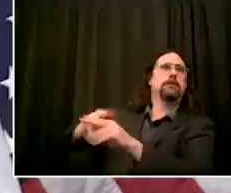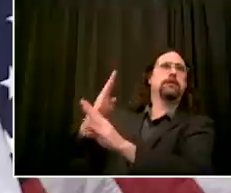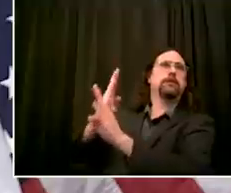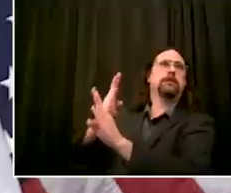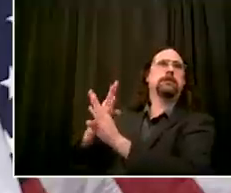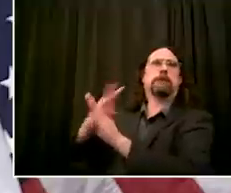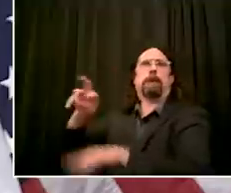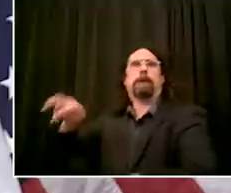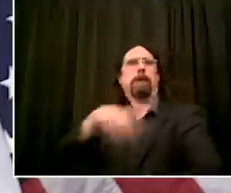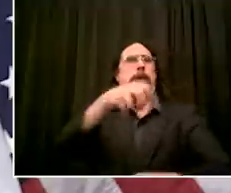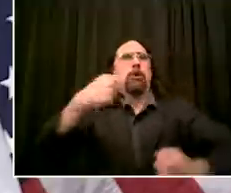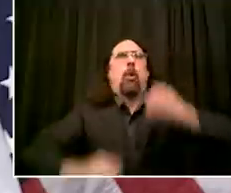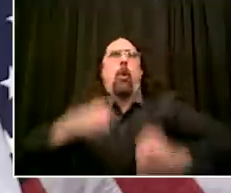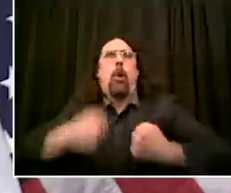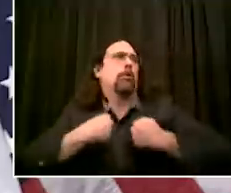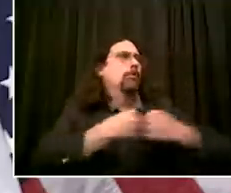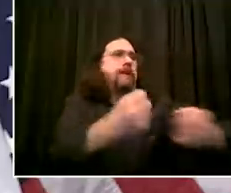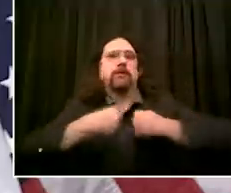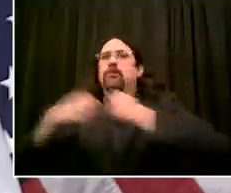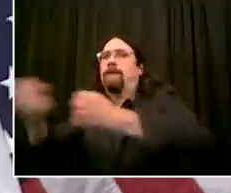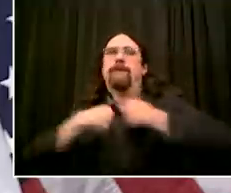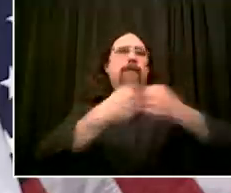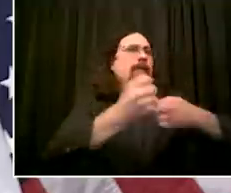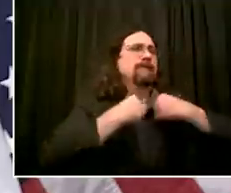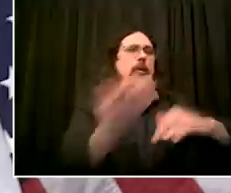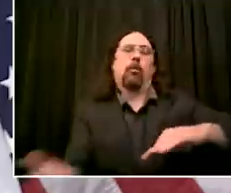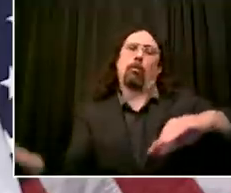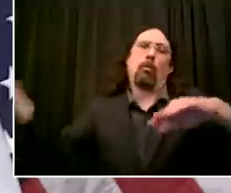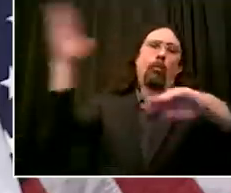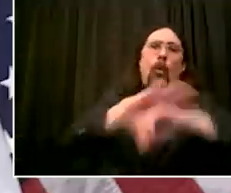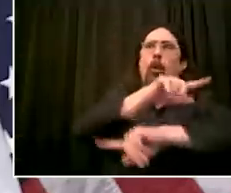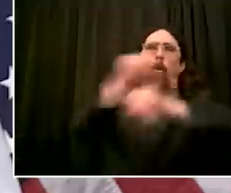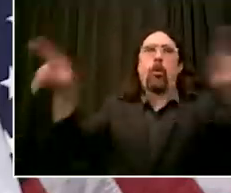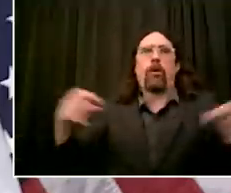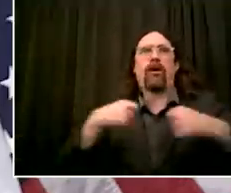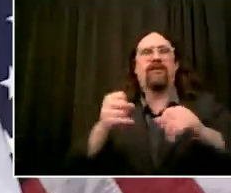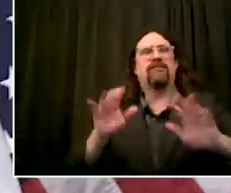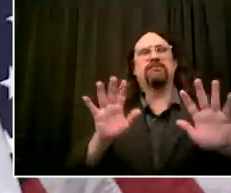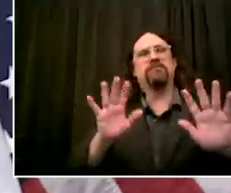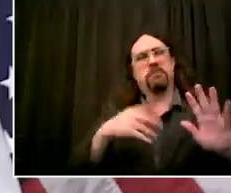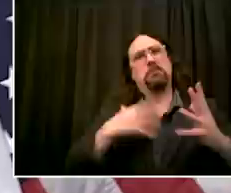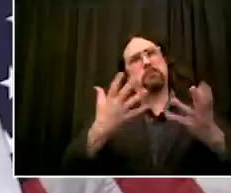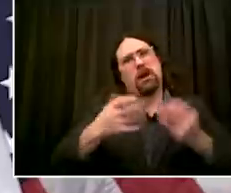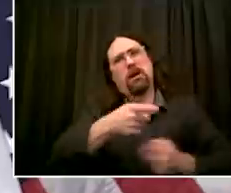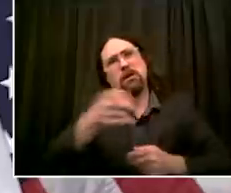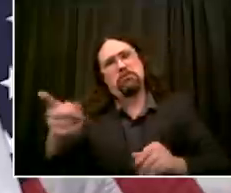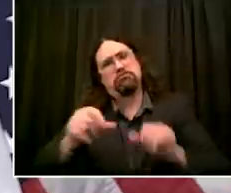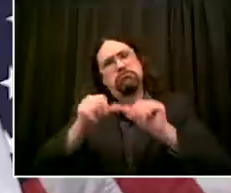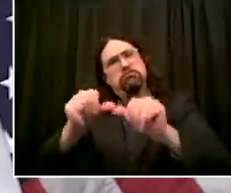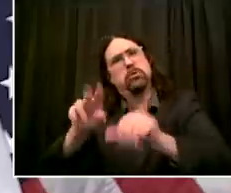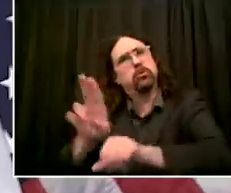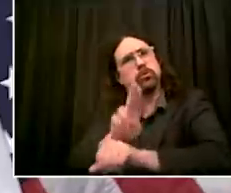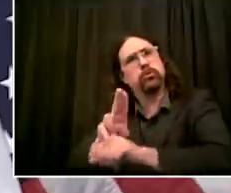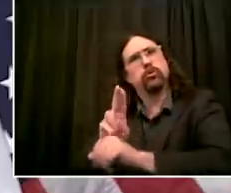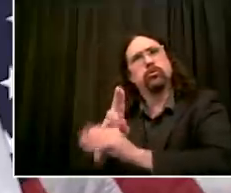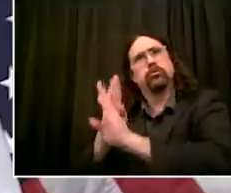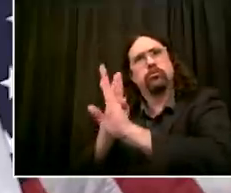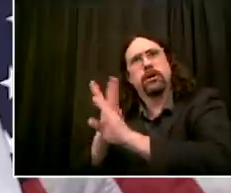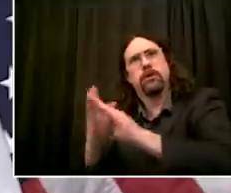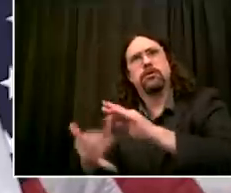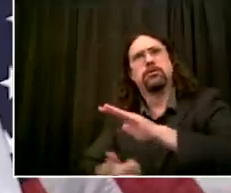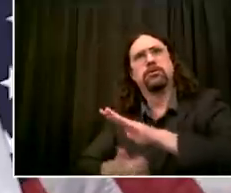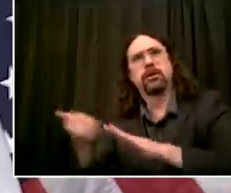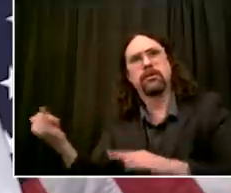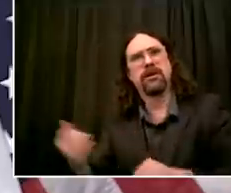that bus, it is safe and there are rules and it's clean and everyone knows how to approach it. We do